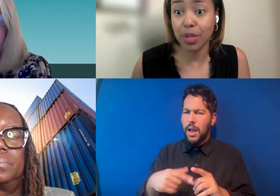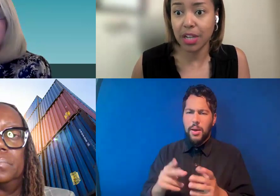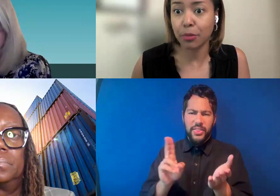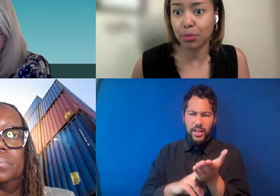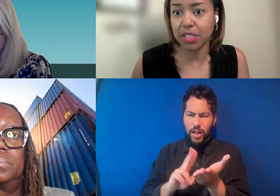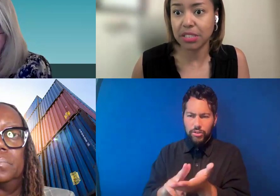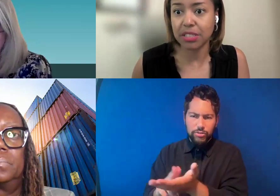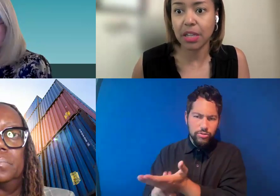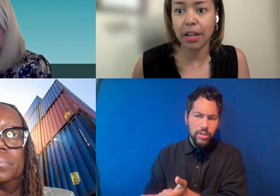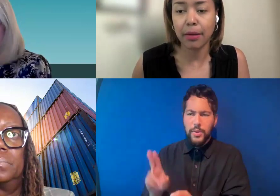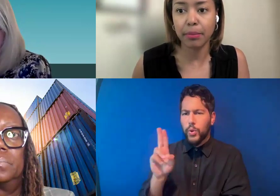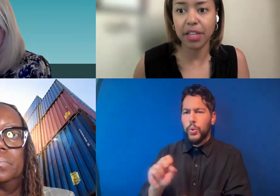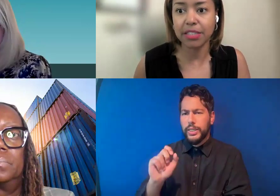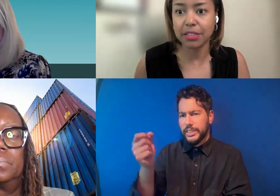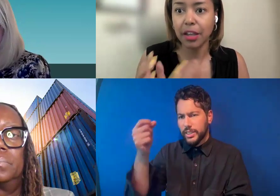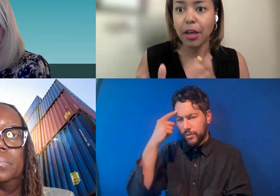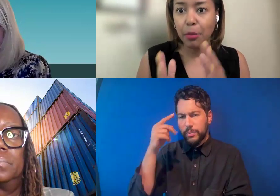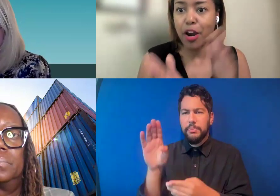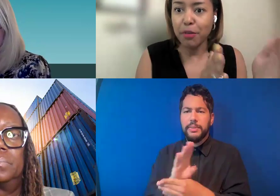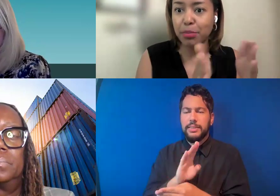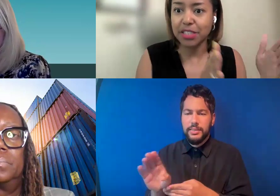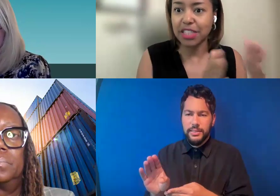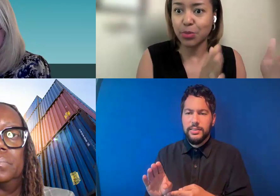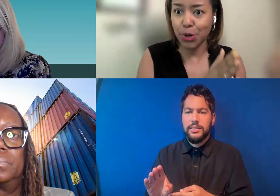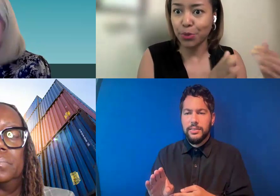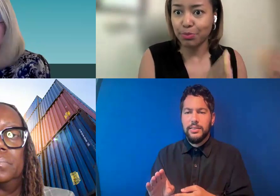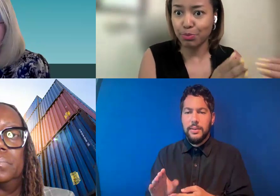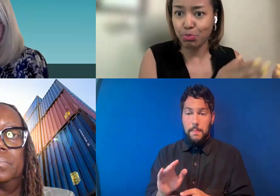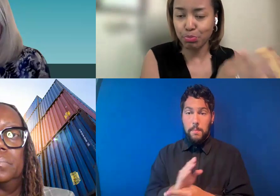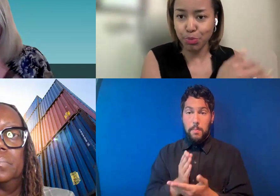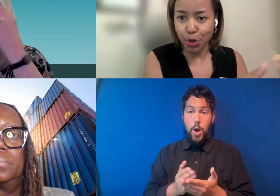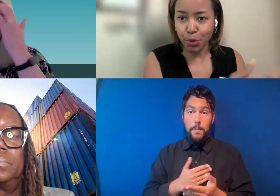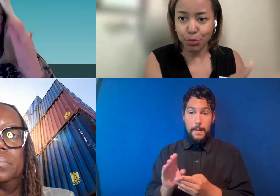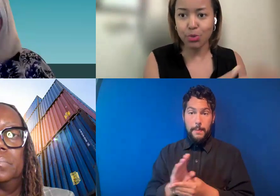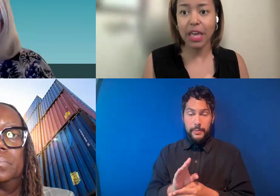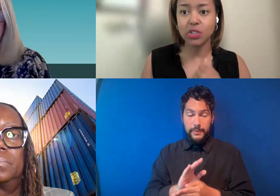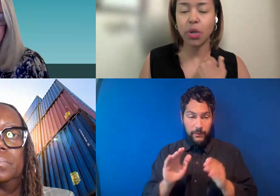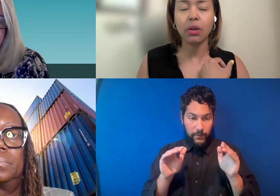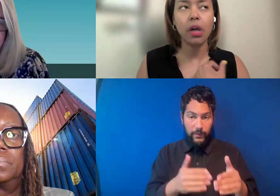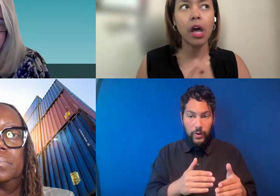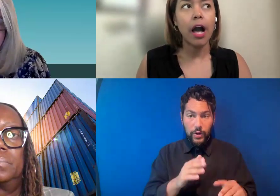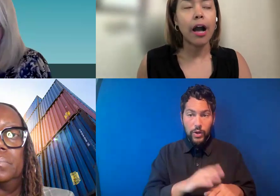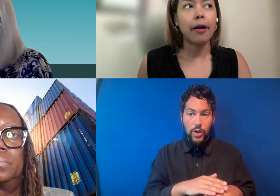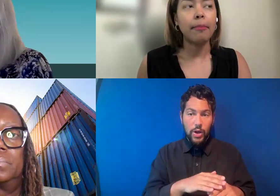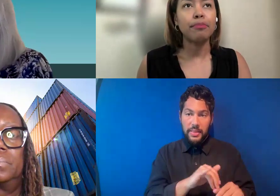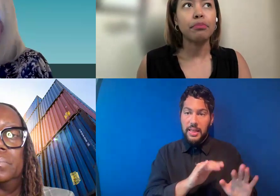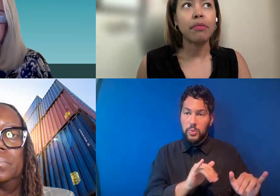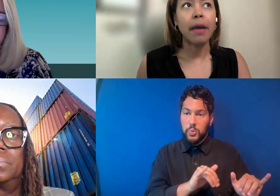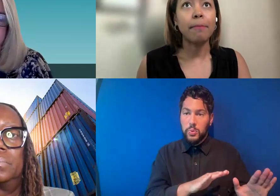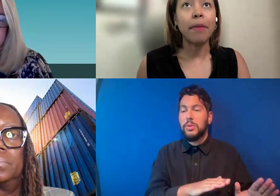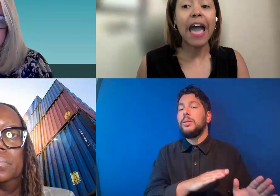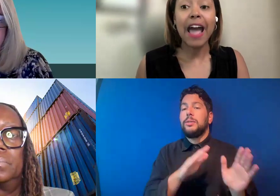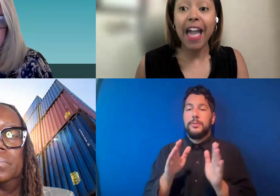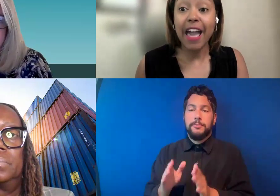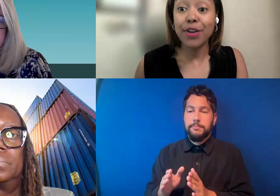side of, U.S. government business, because a part of my business has worked on, doing that as well.